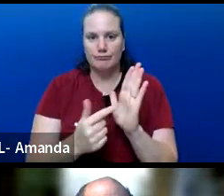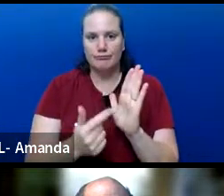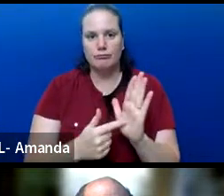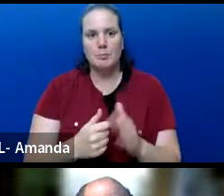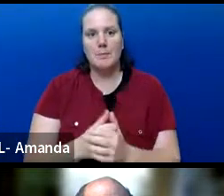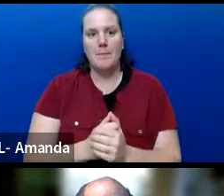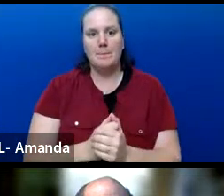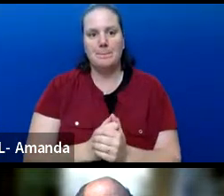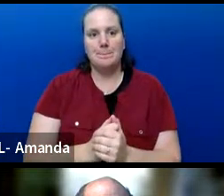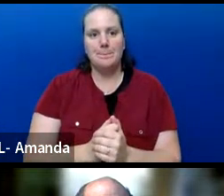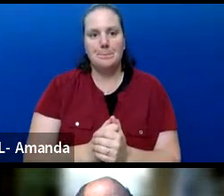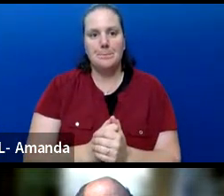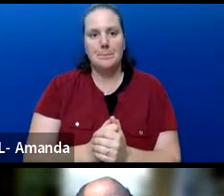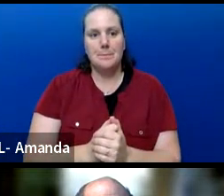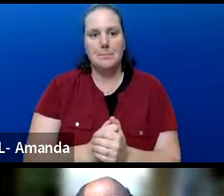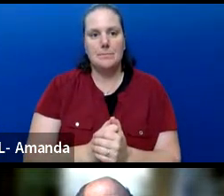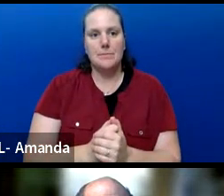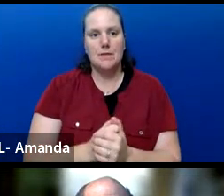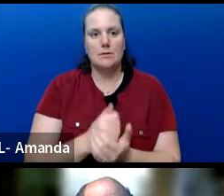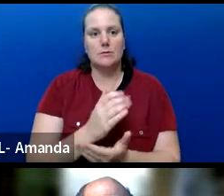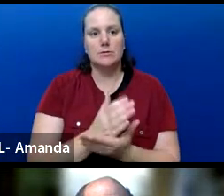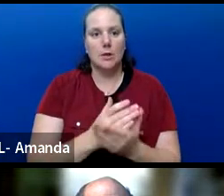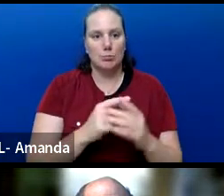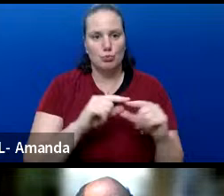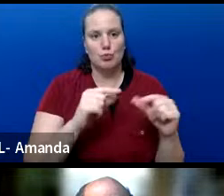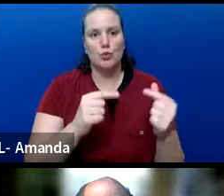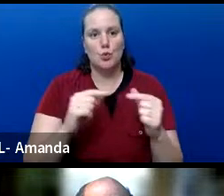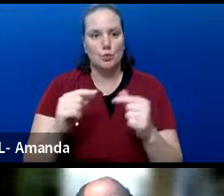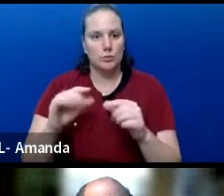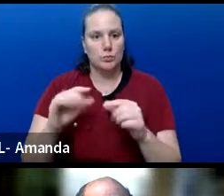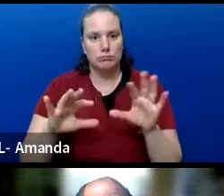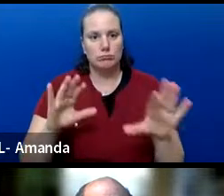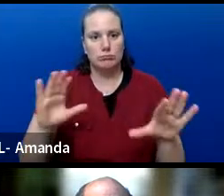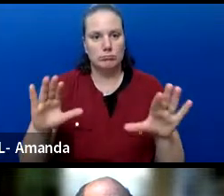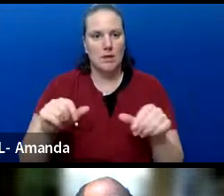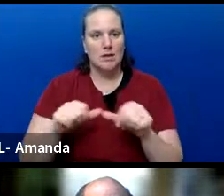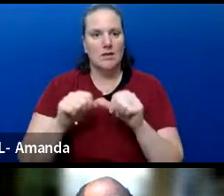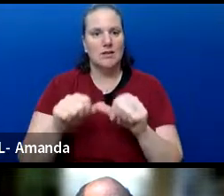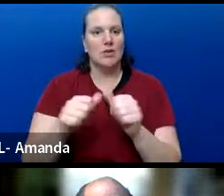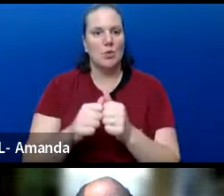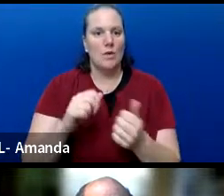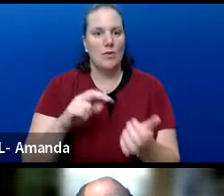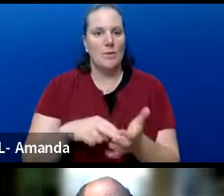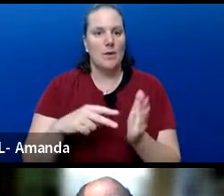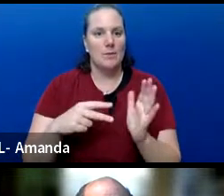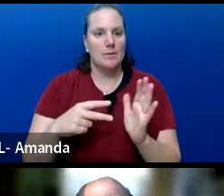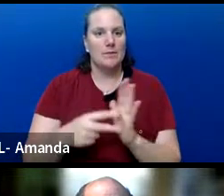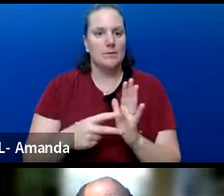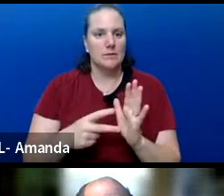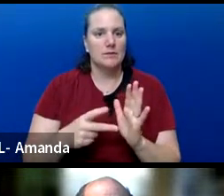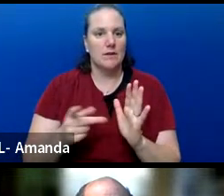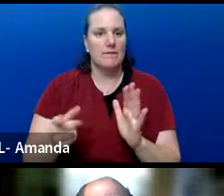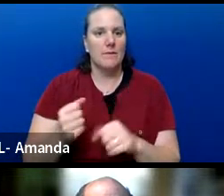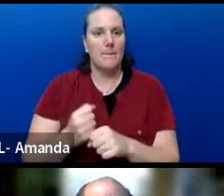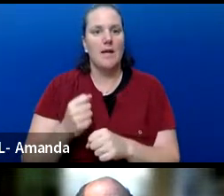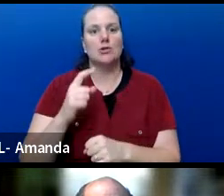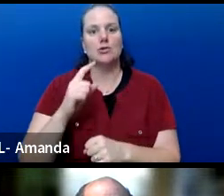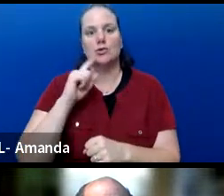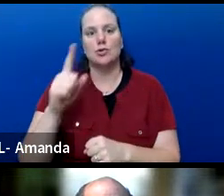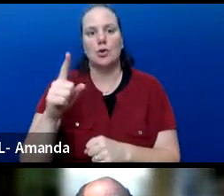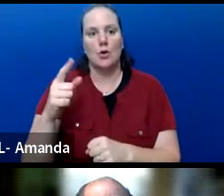there will be groups that will continue with the purpose of making sure that we